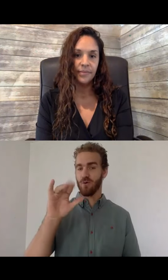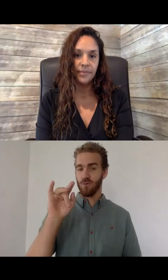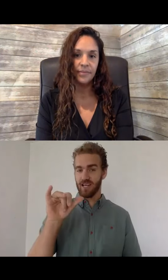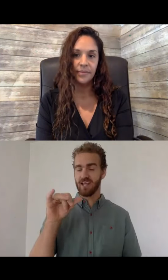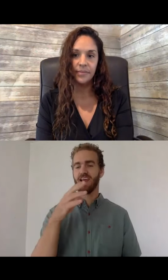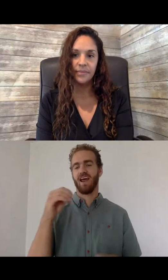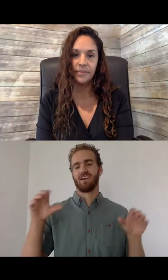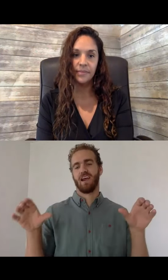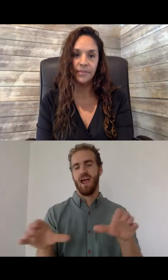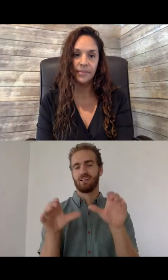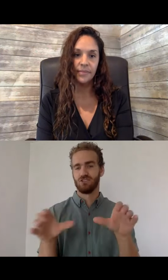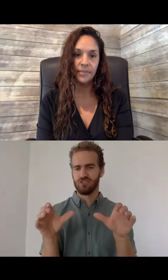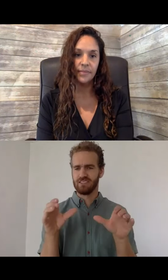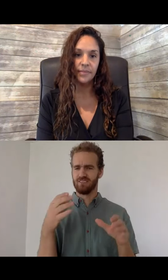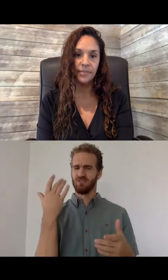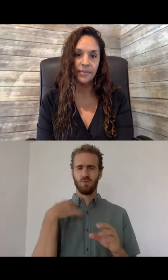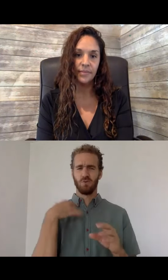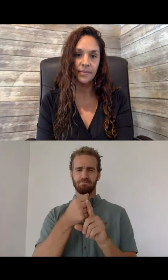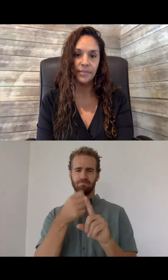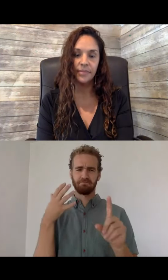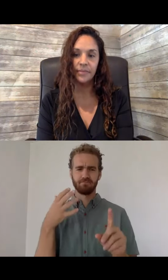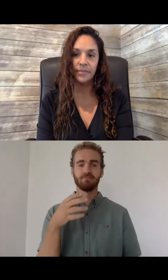diversity, equity, and action.